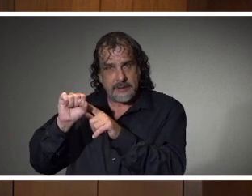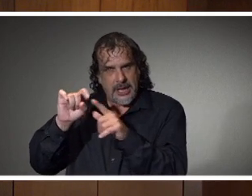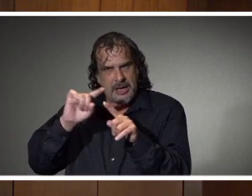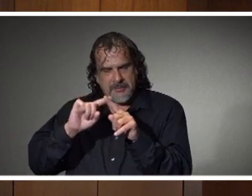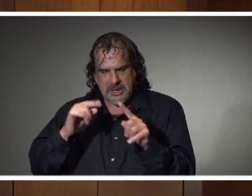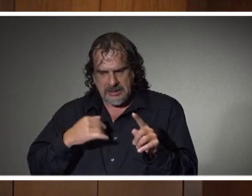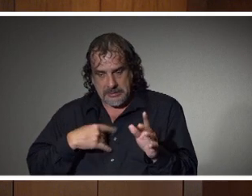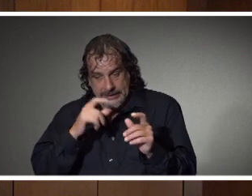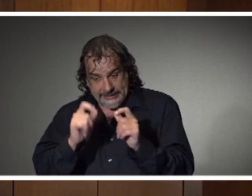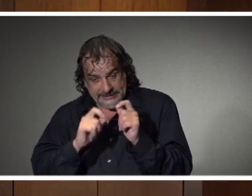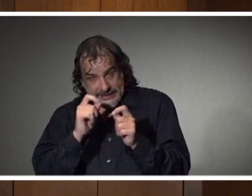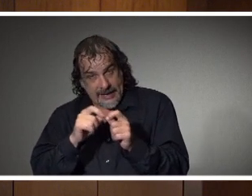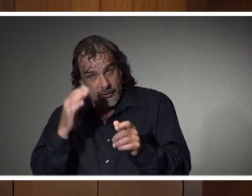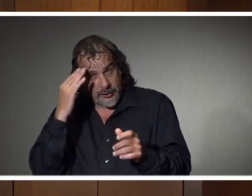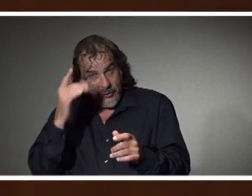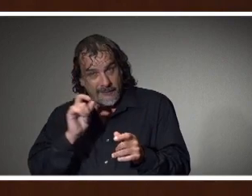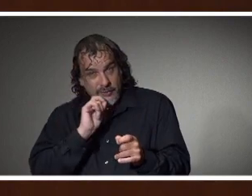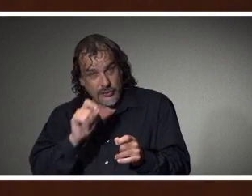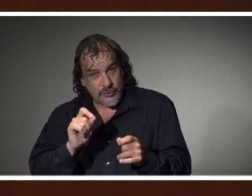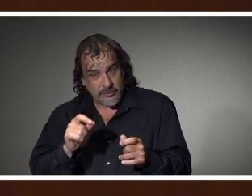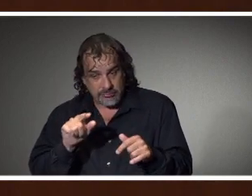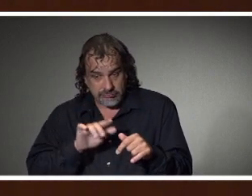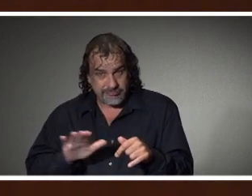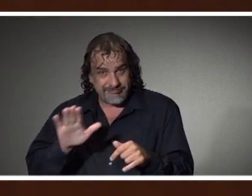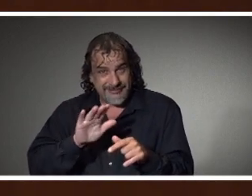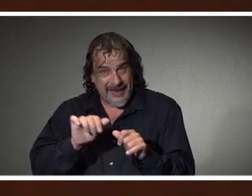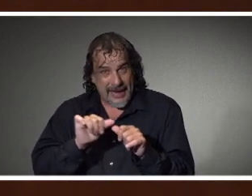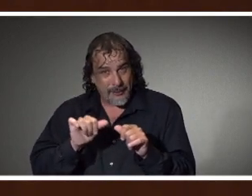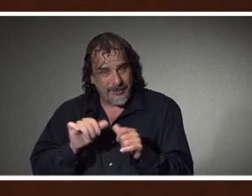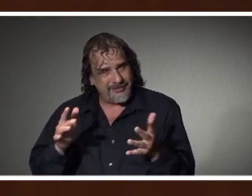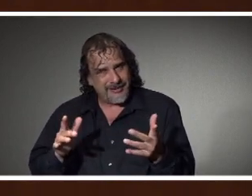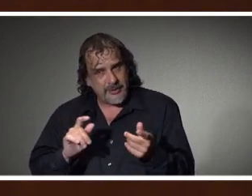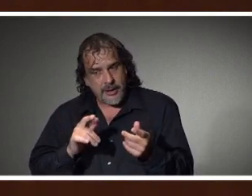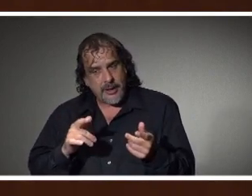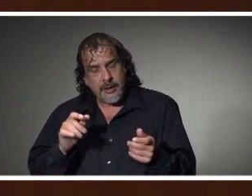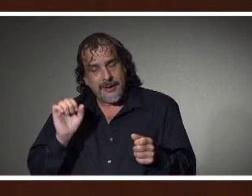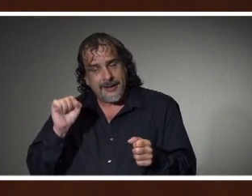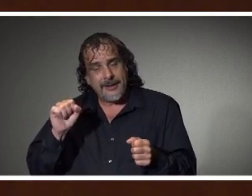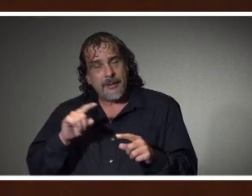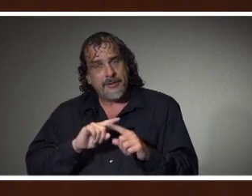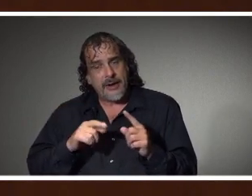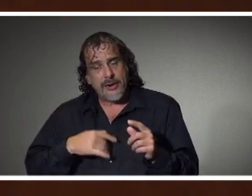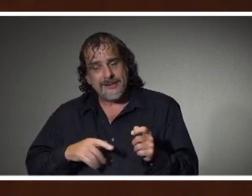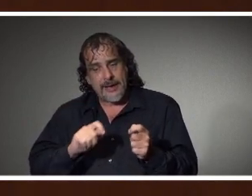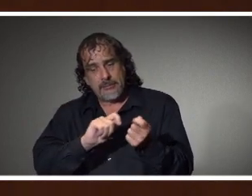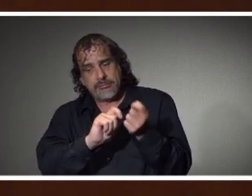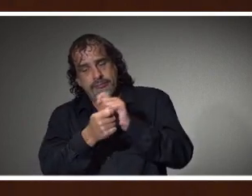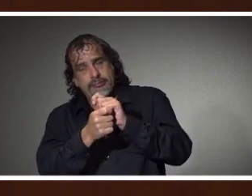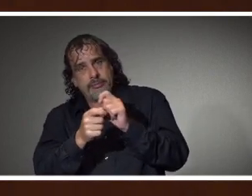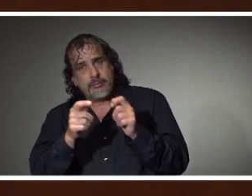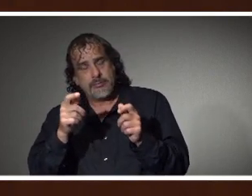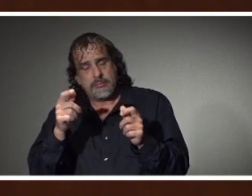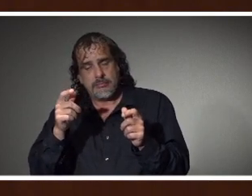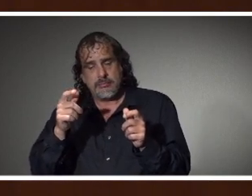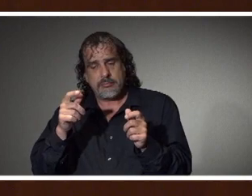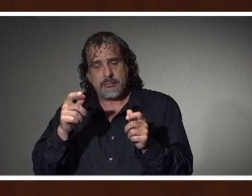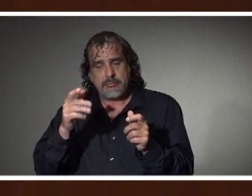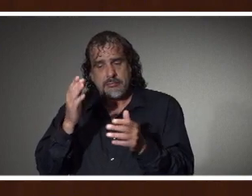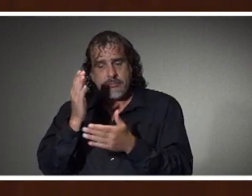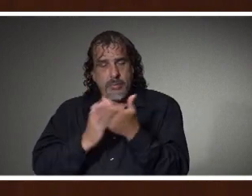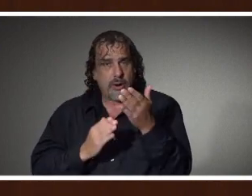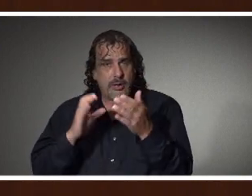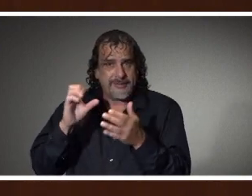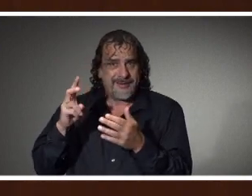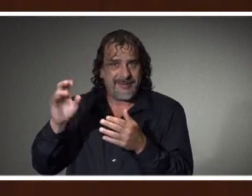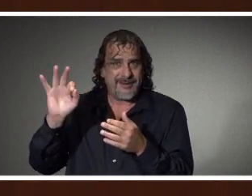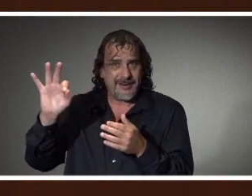about local stuff. But there is a strain of coronavirus that seems to be more transmissible, but